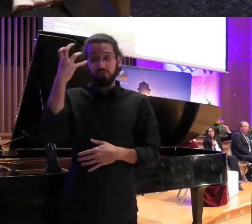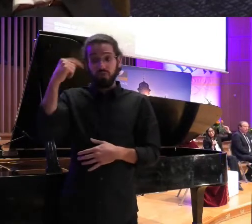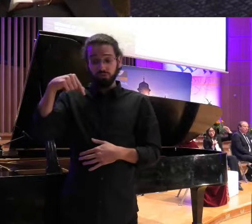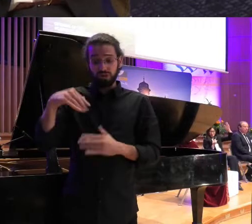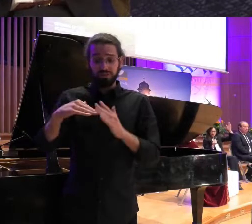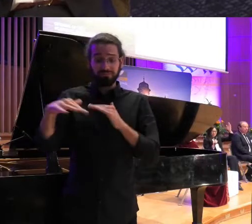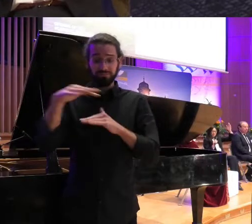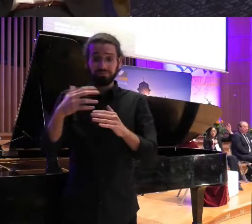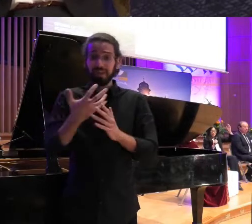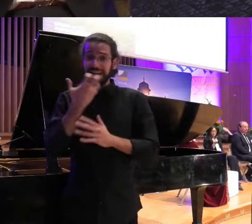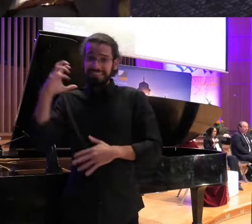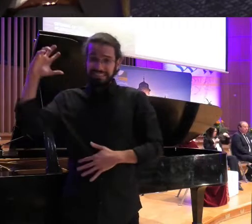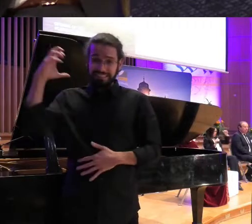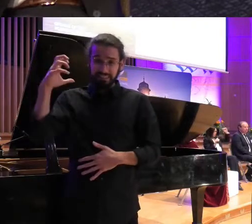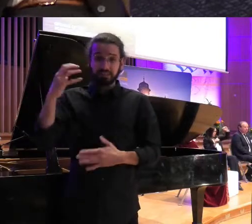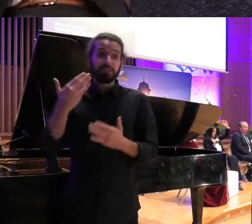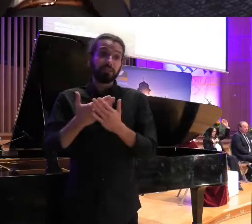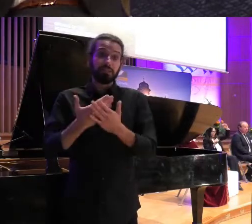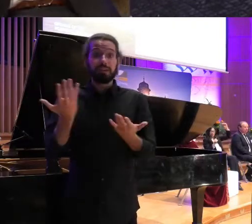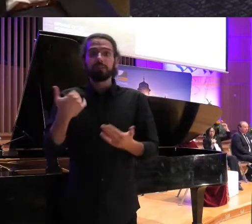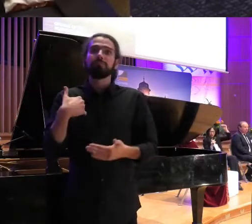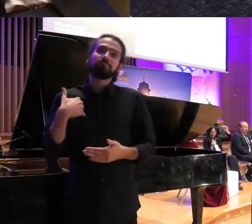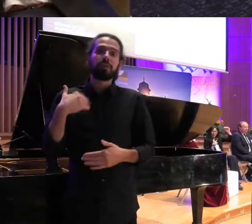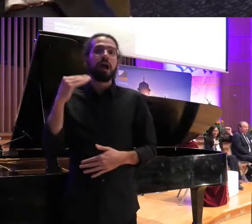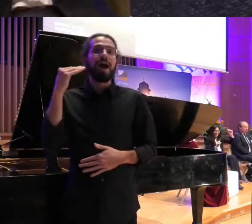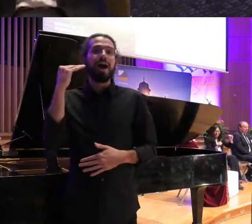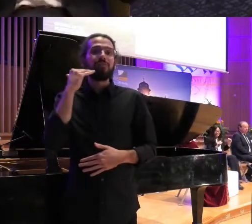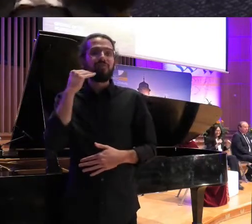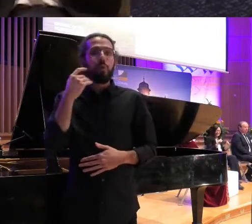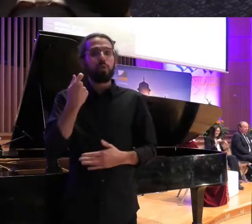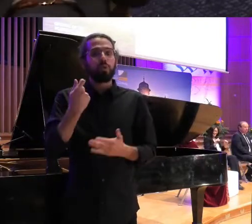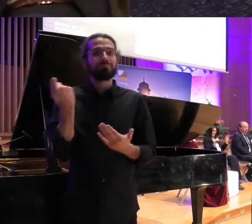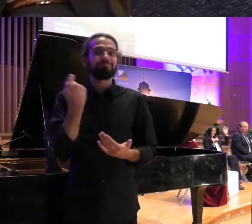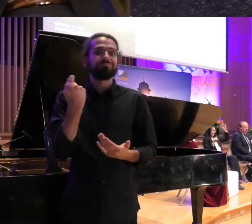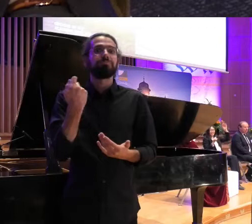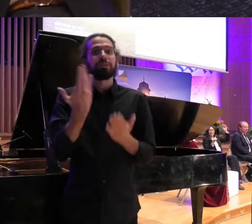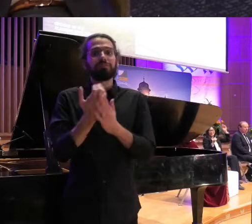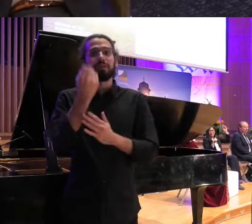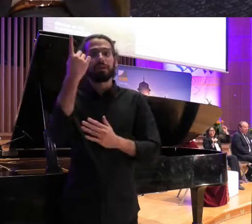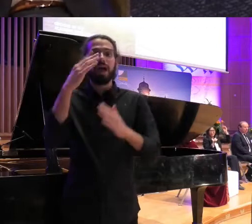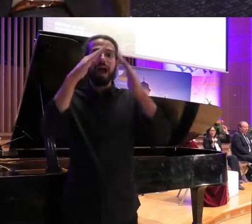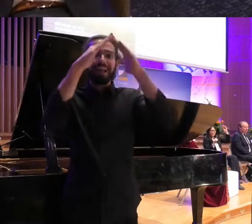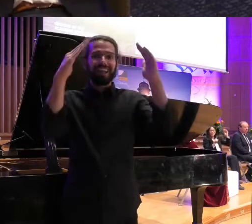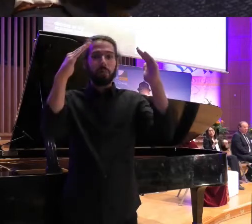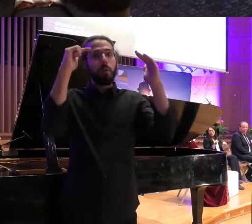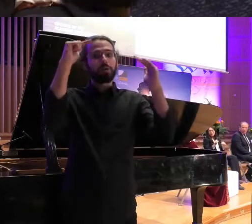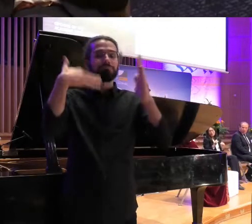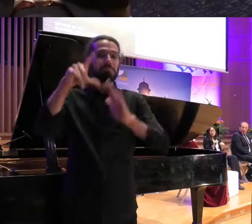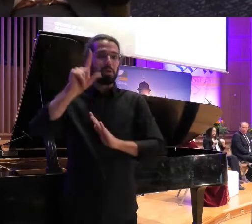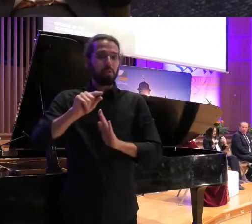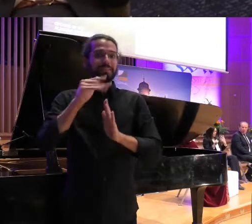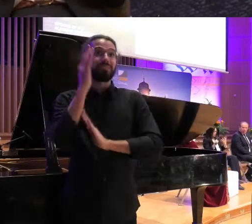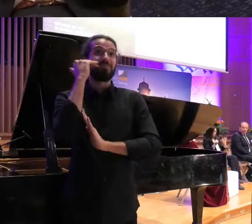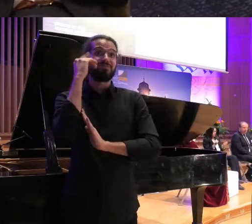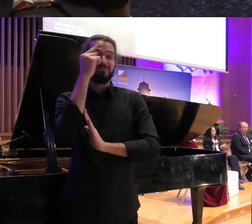ceiling apartment, so they live in the Dachboden or the attic. Mm-hmm. So